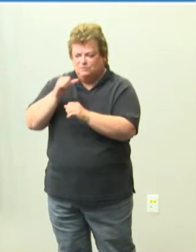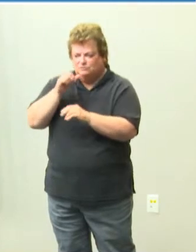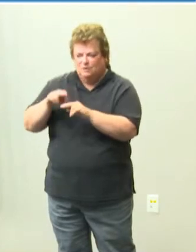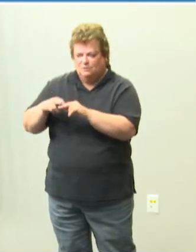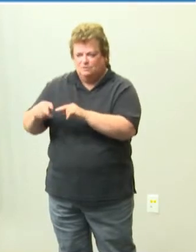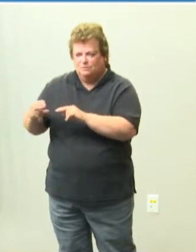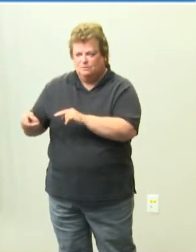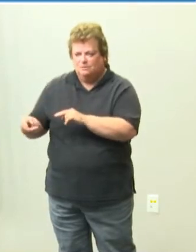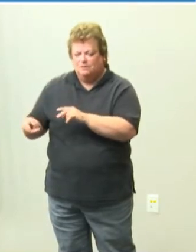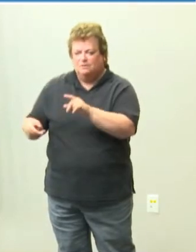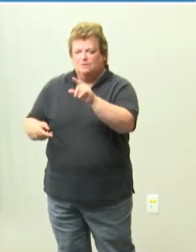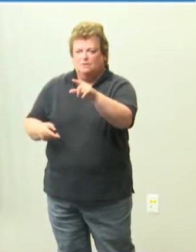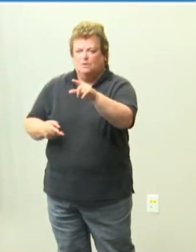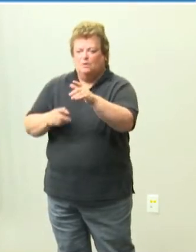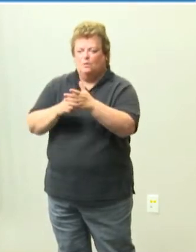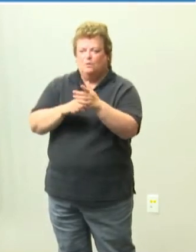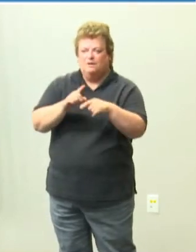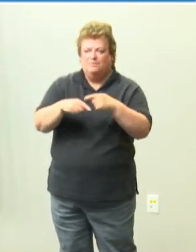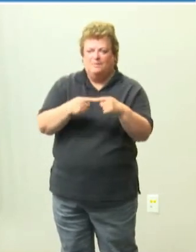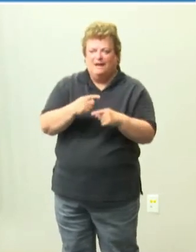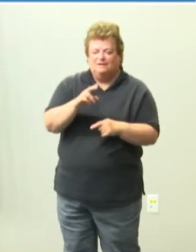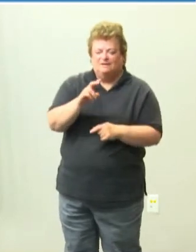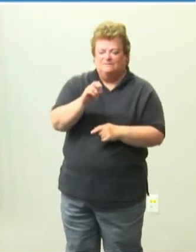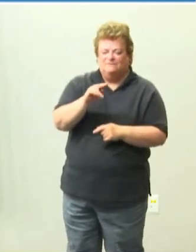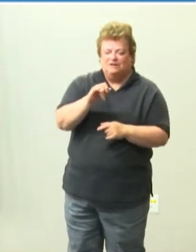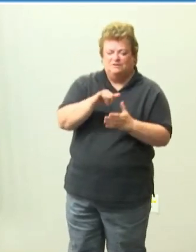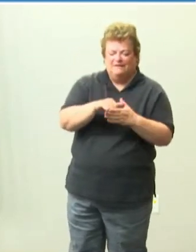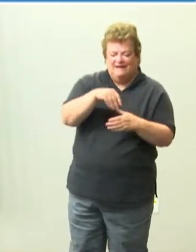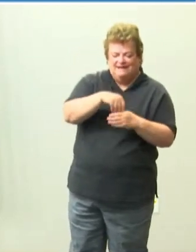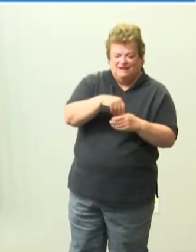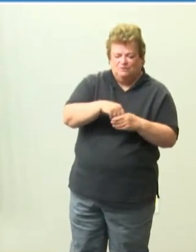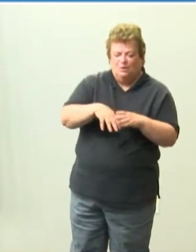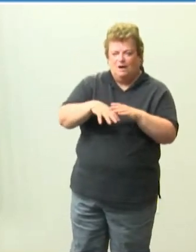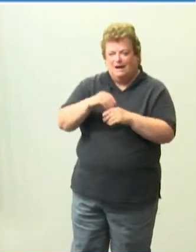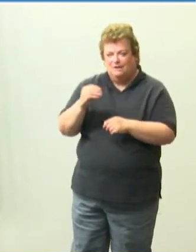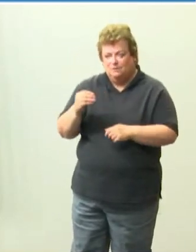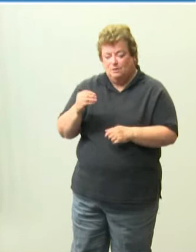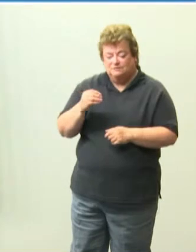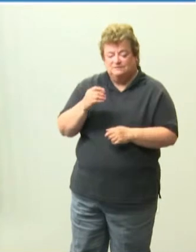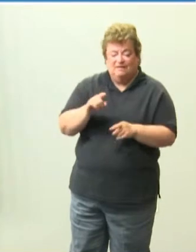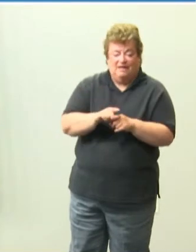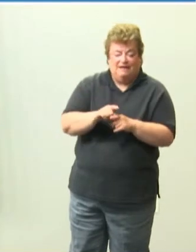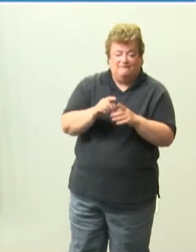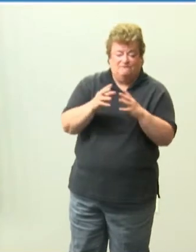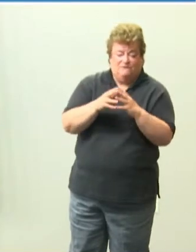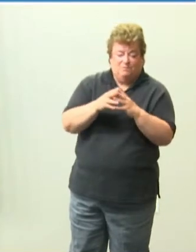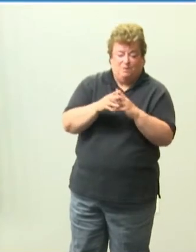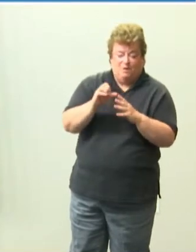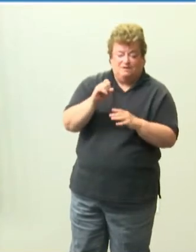What about venues that are both indoor and outdoor, places like Memorial Stadium? Will there be masking if